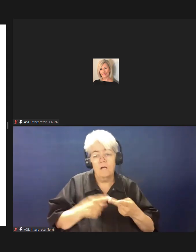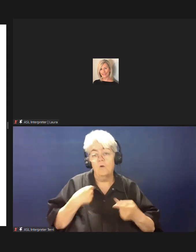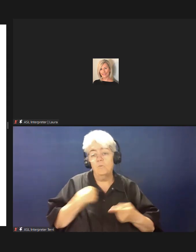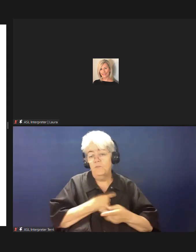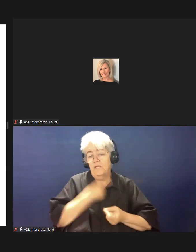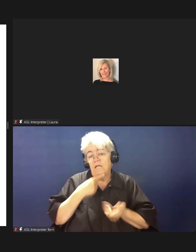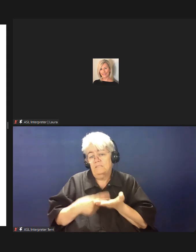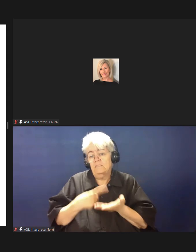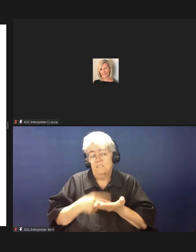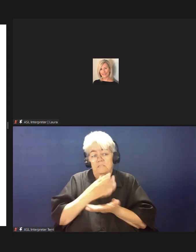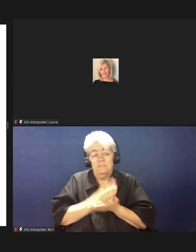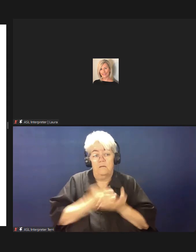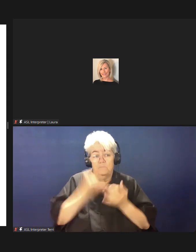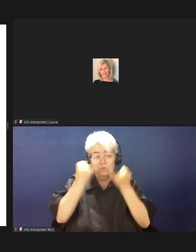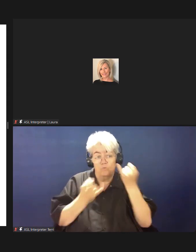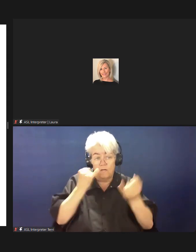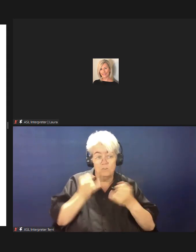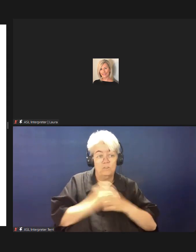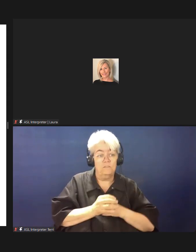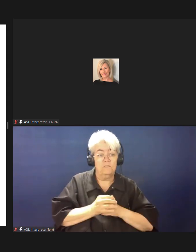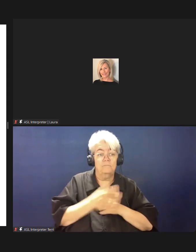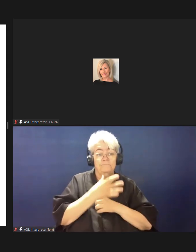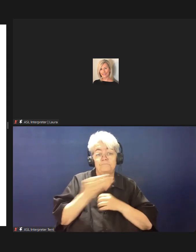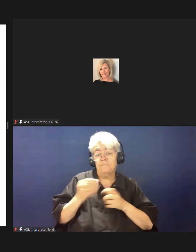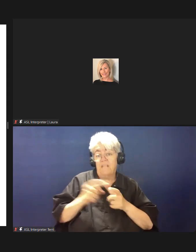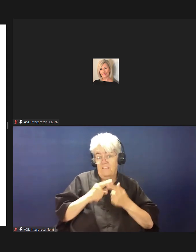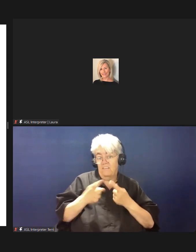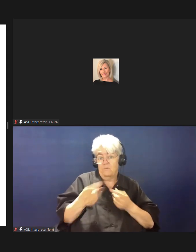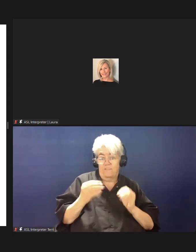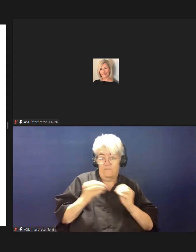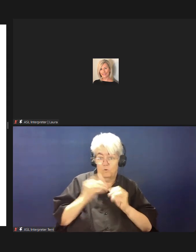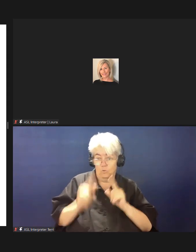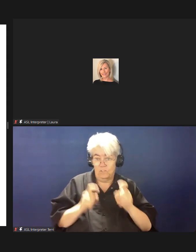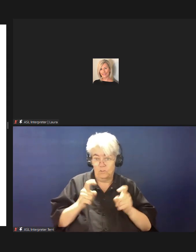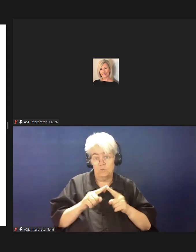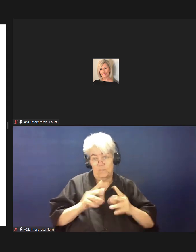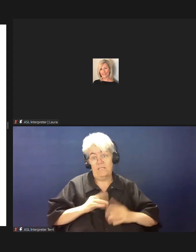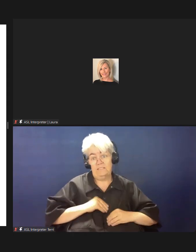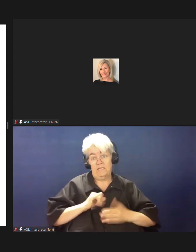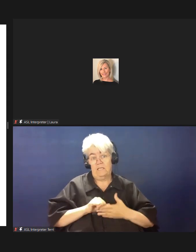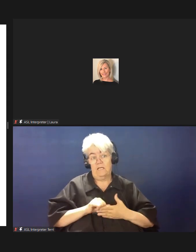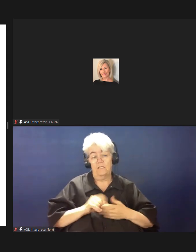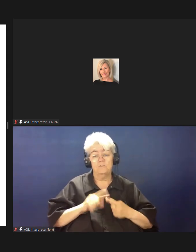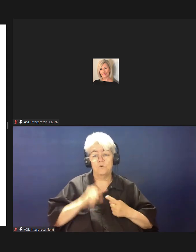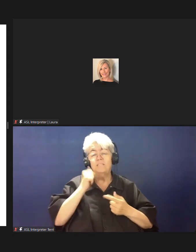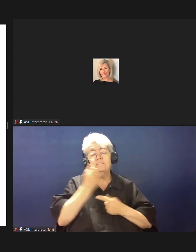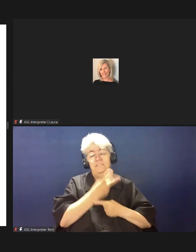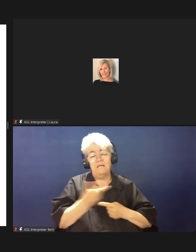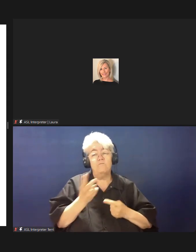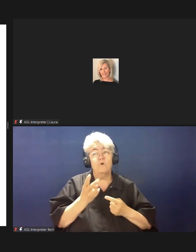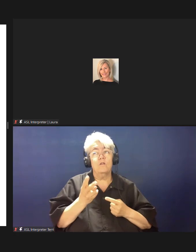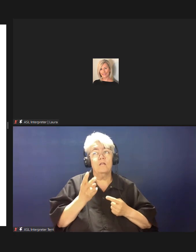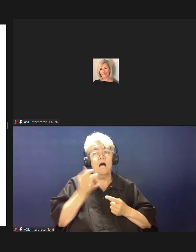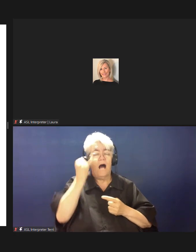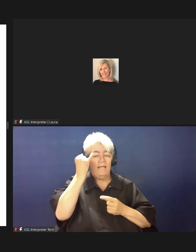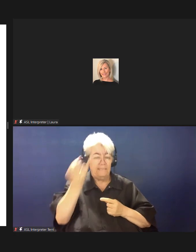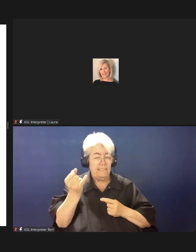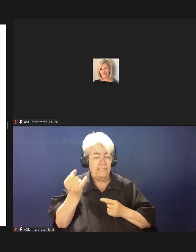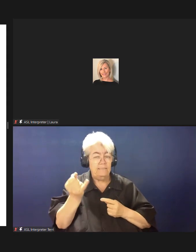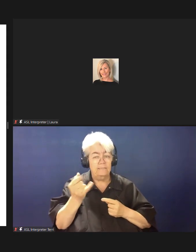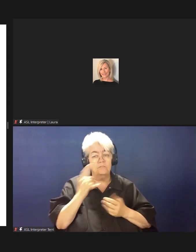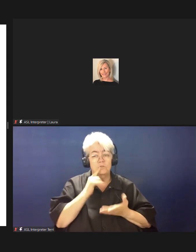and then if you have any additional questions, we can take them. So there are several strategies that will help